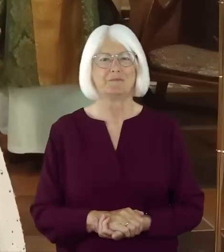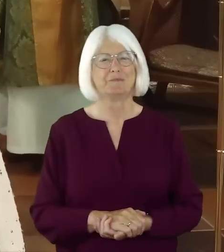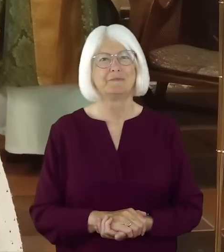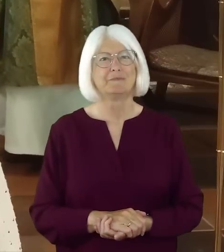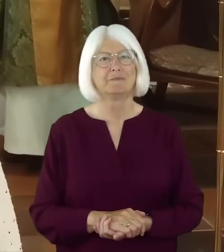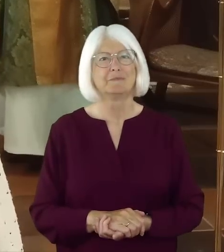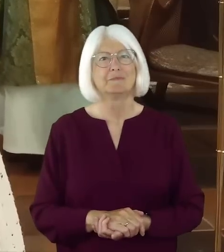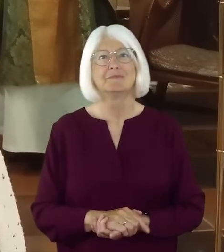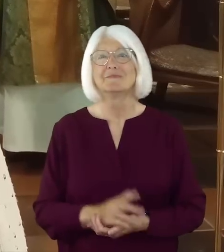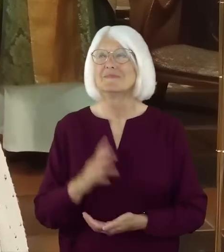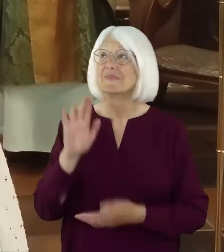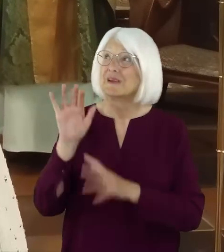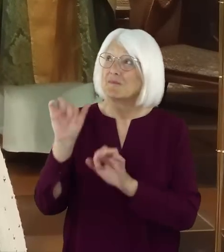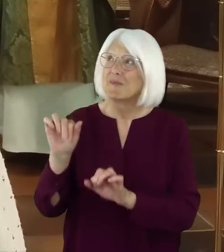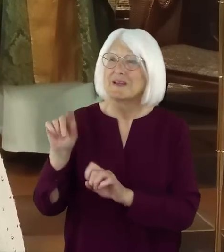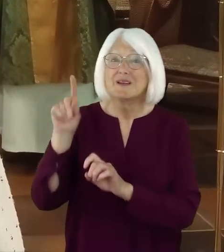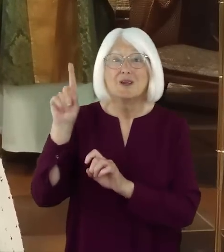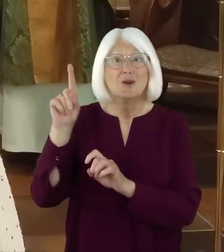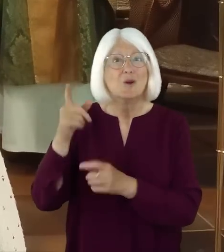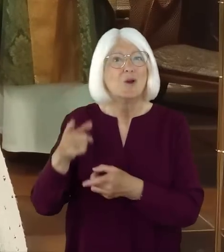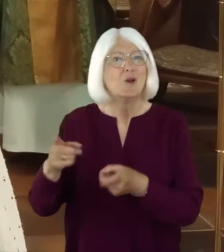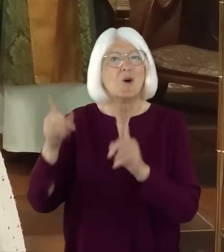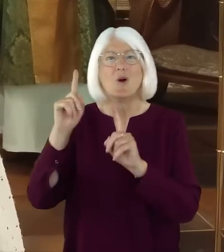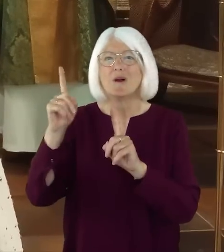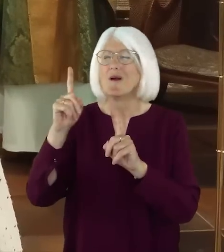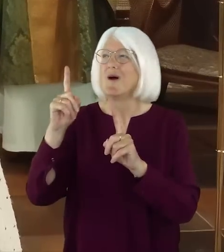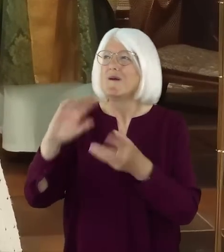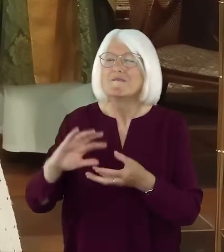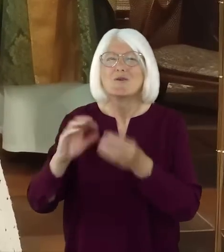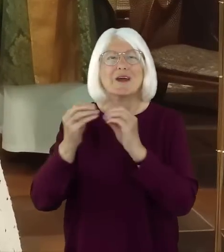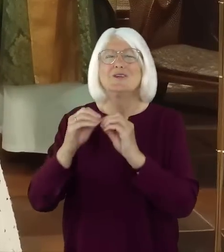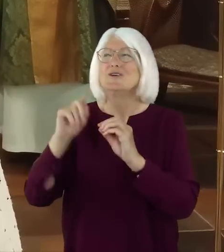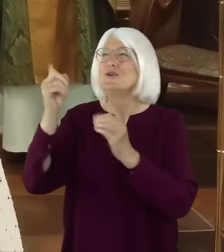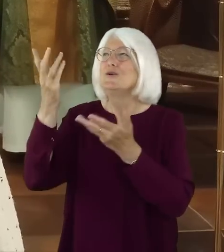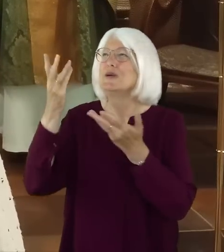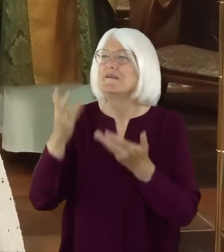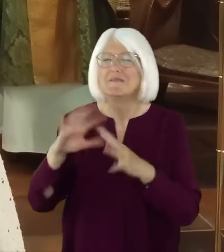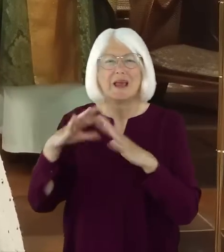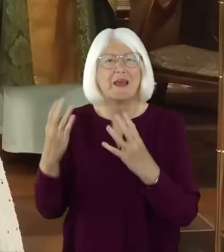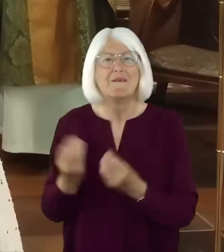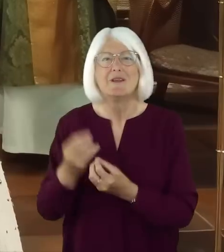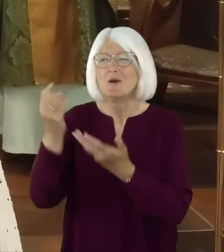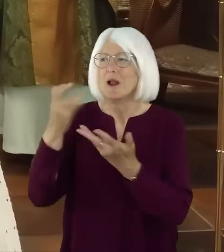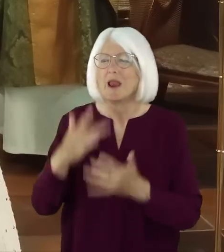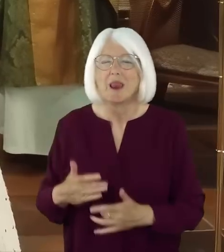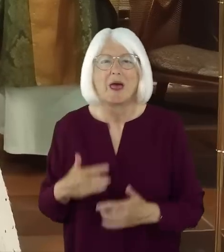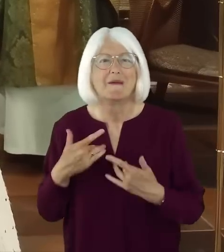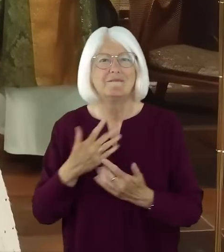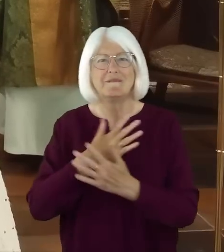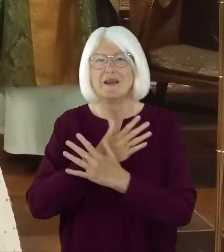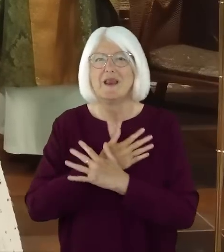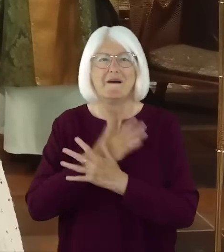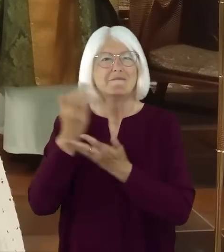Blessed are you, Lord God of all creation, for all things come from you. You give us life, you give us